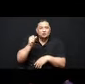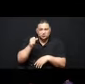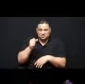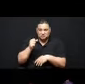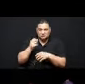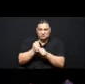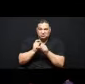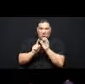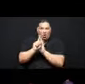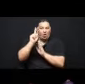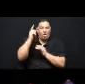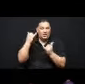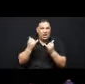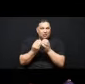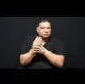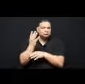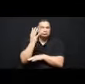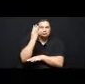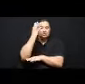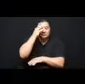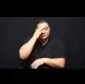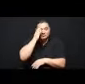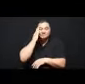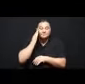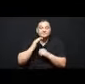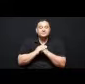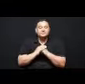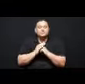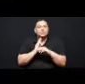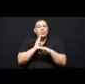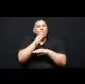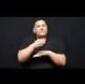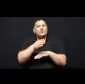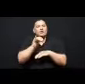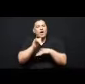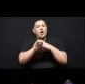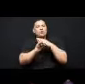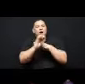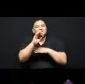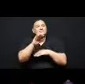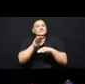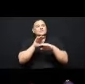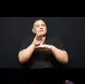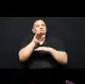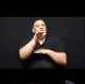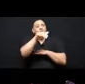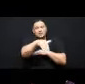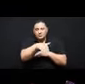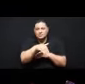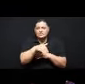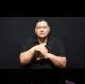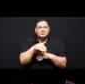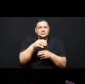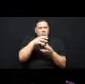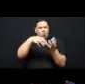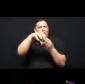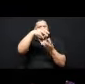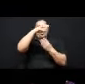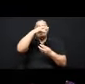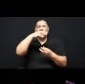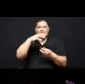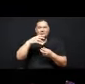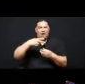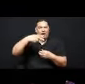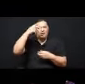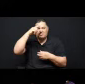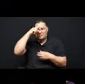Over the horizon, smoke rolls high and black. Lay a coin on the rail and hurry.